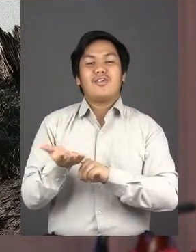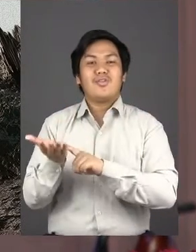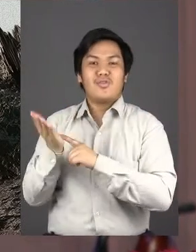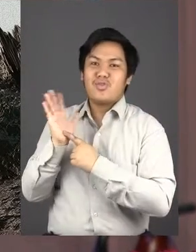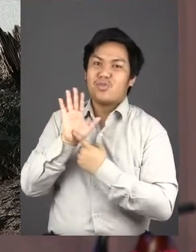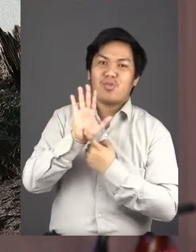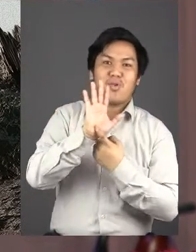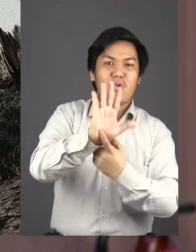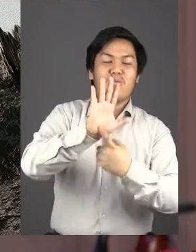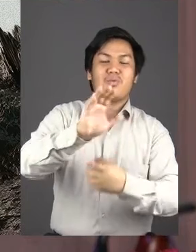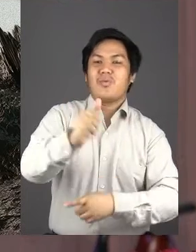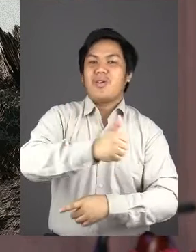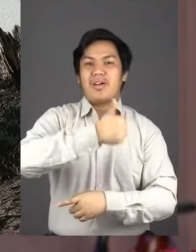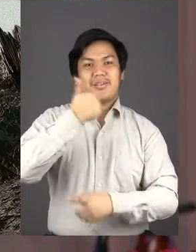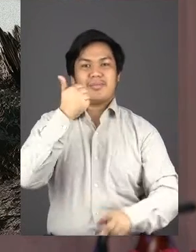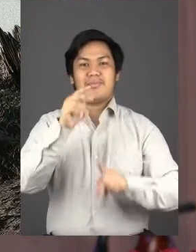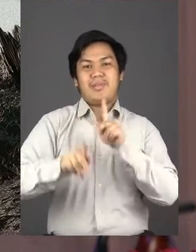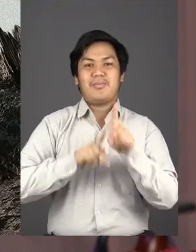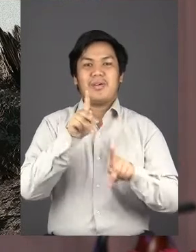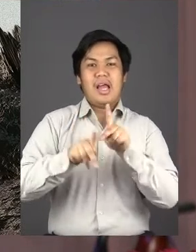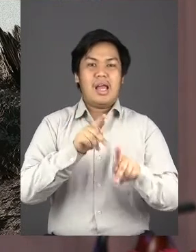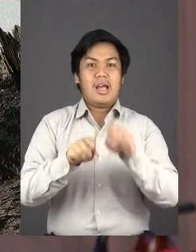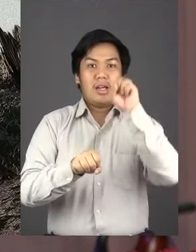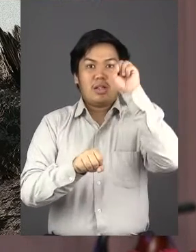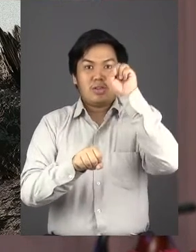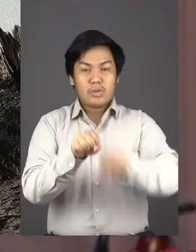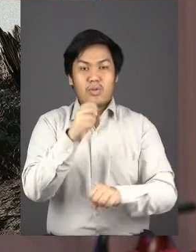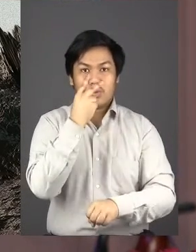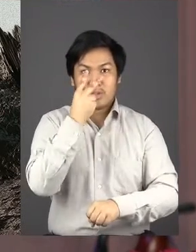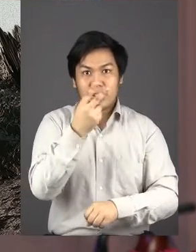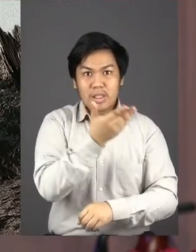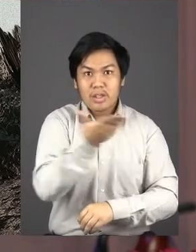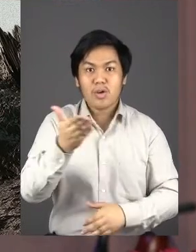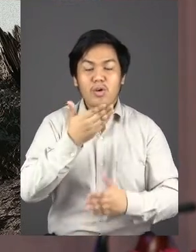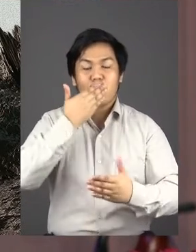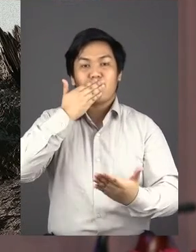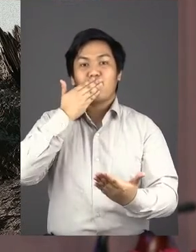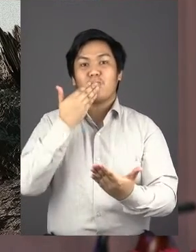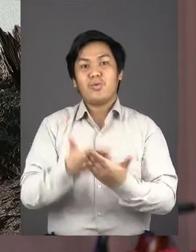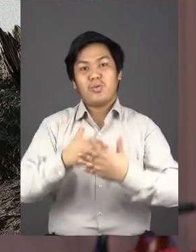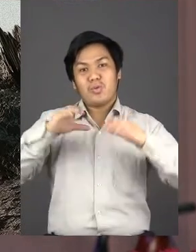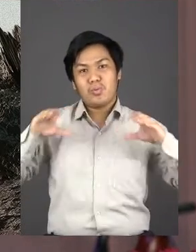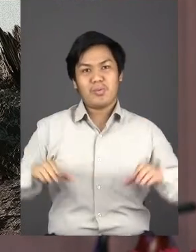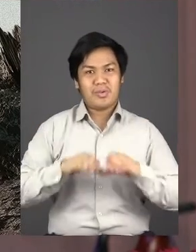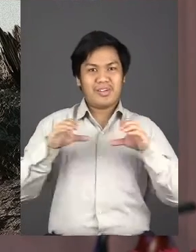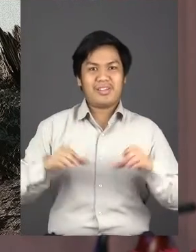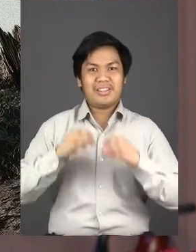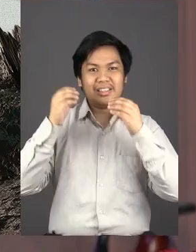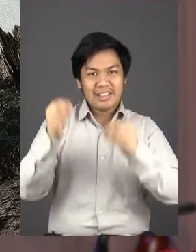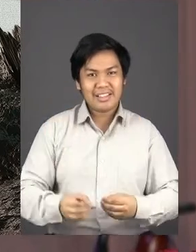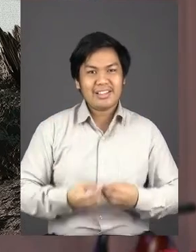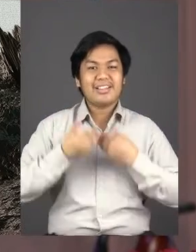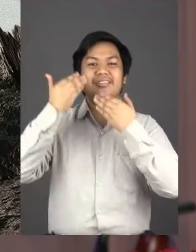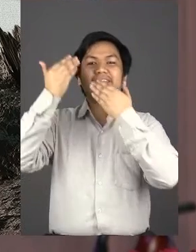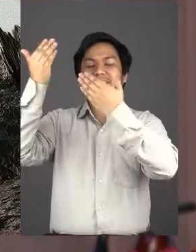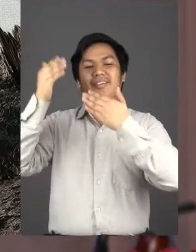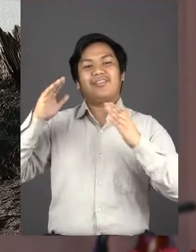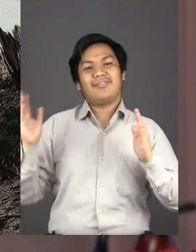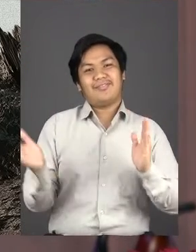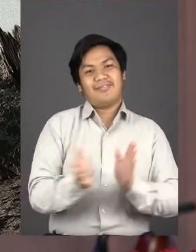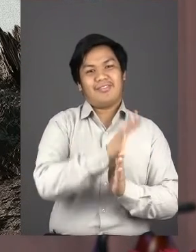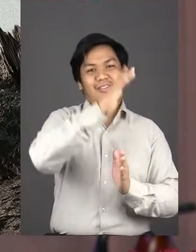before others, so that they may see your good works and give glory to